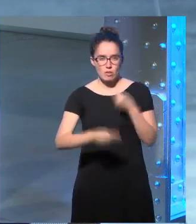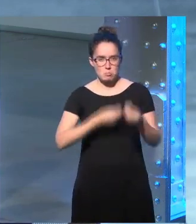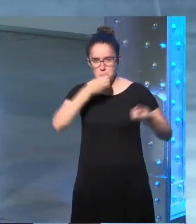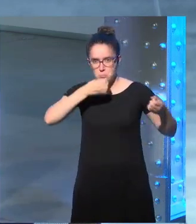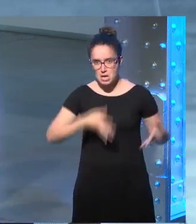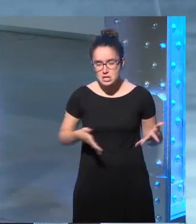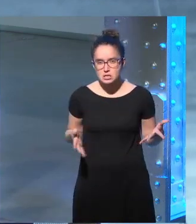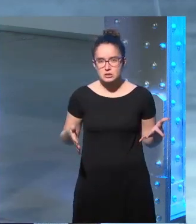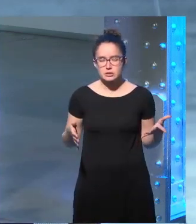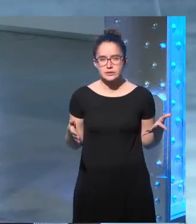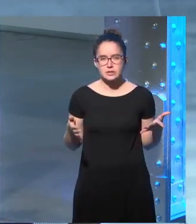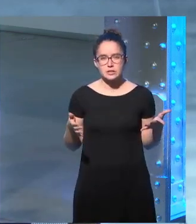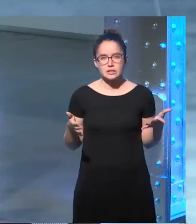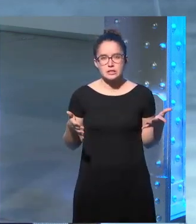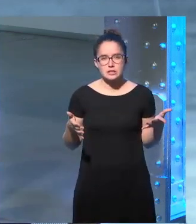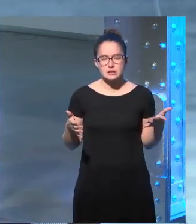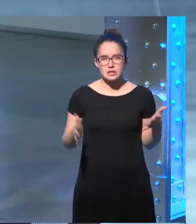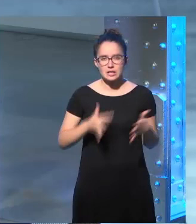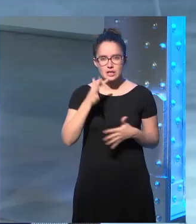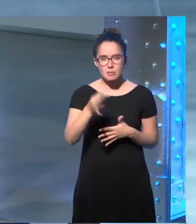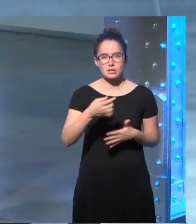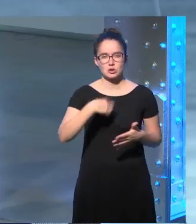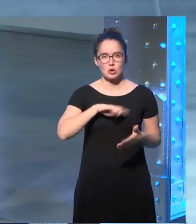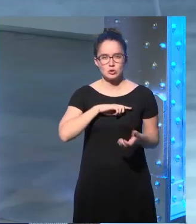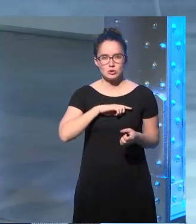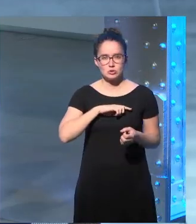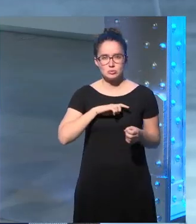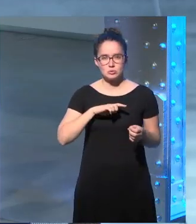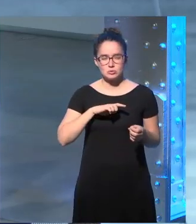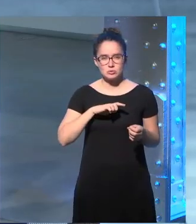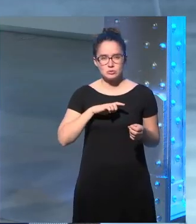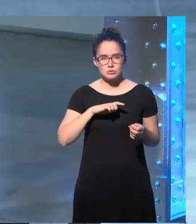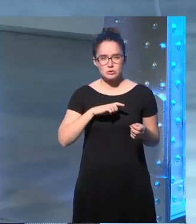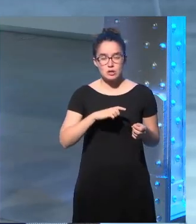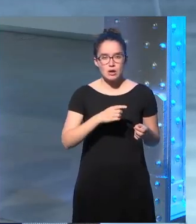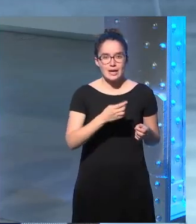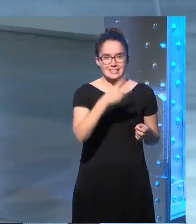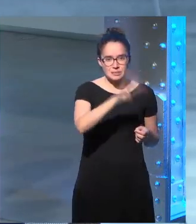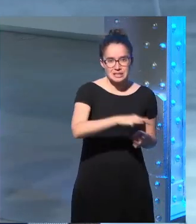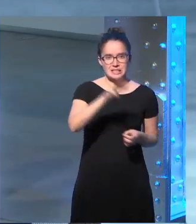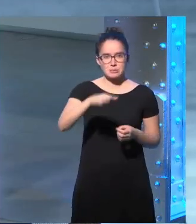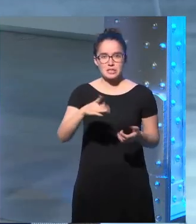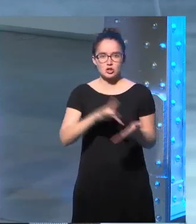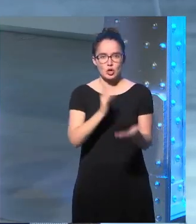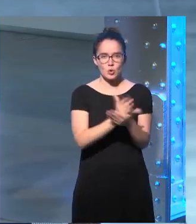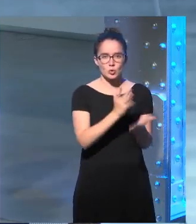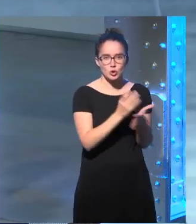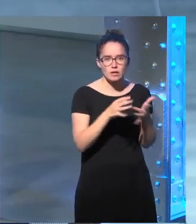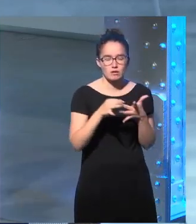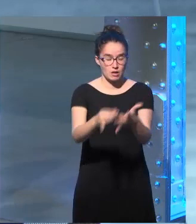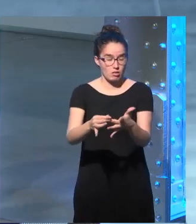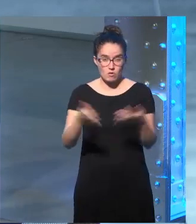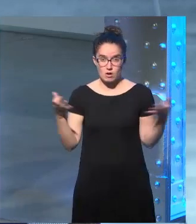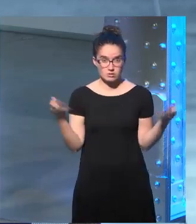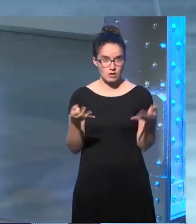tackle the future challenges, and they do that quite well. In my company, we take leadership courses every